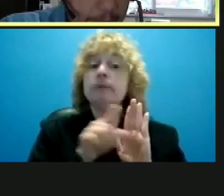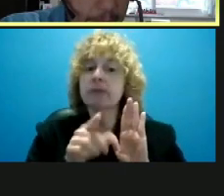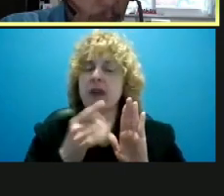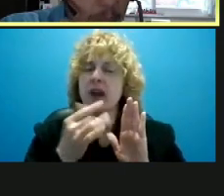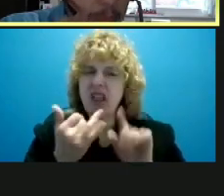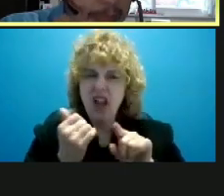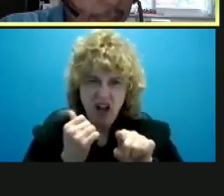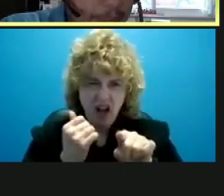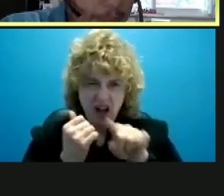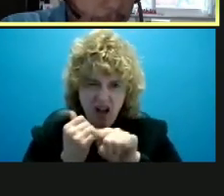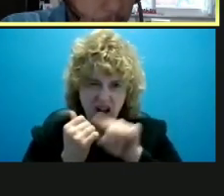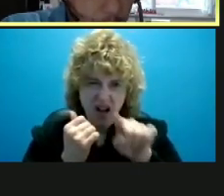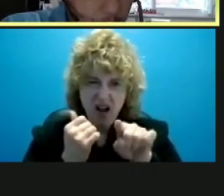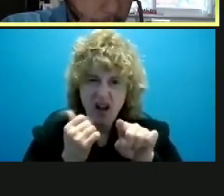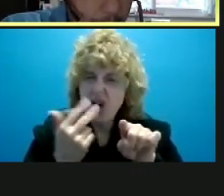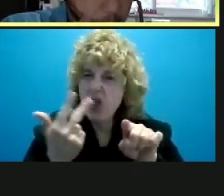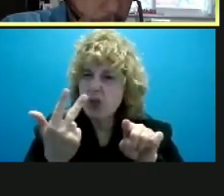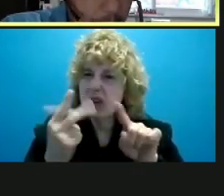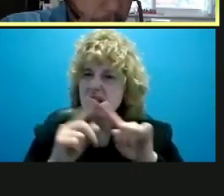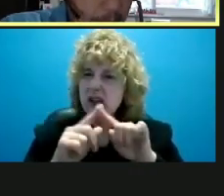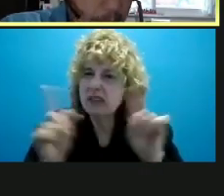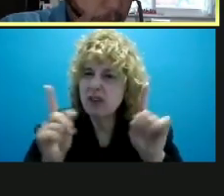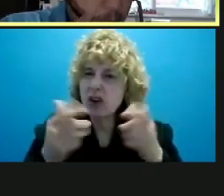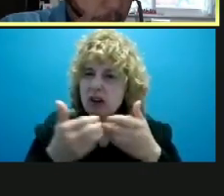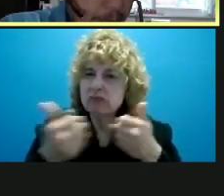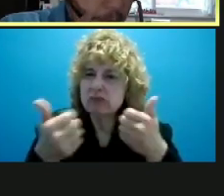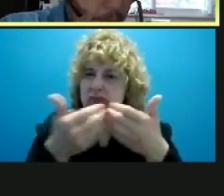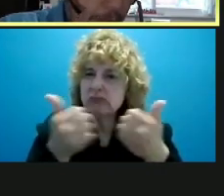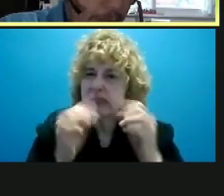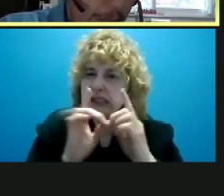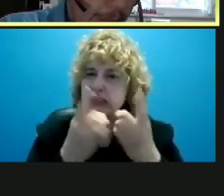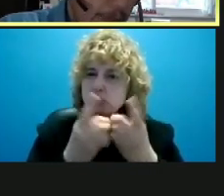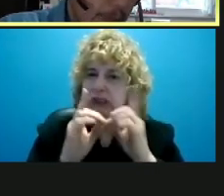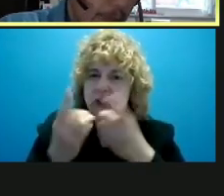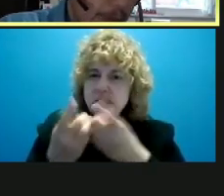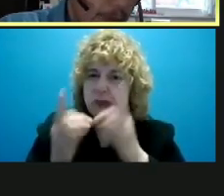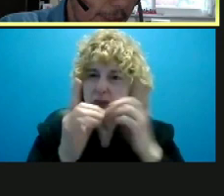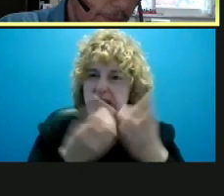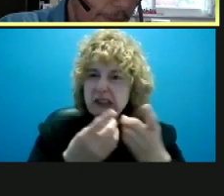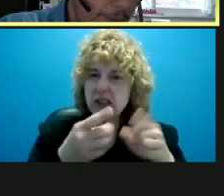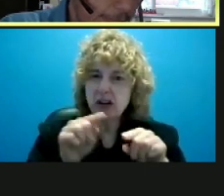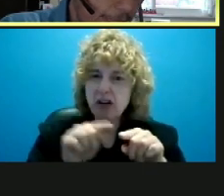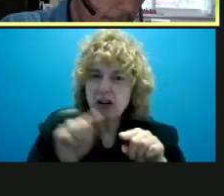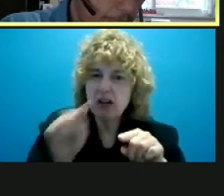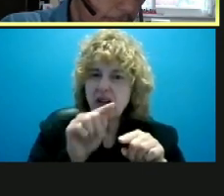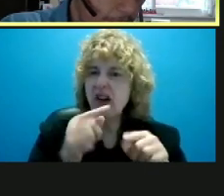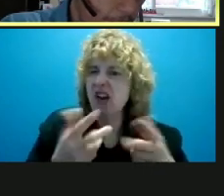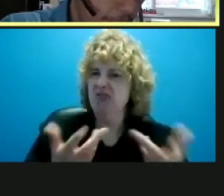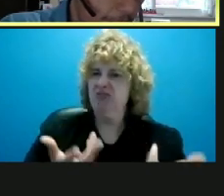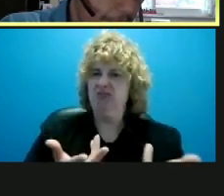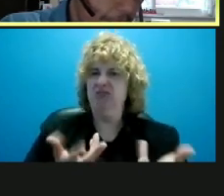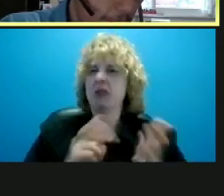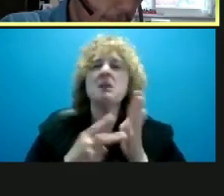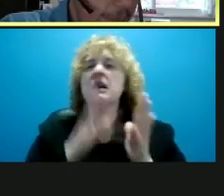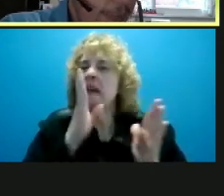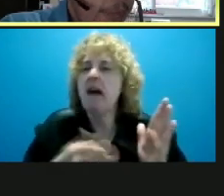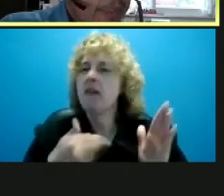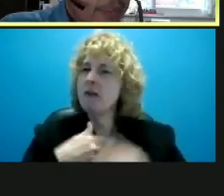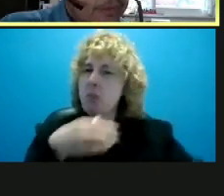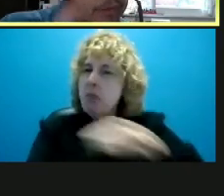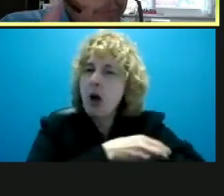So, we will never have power with this. So, there are some Latinos left in the green space, in the light green.